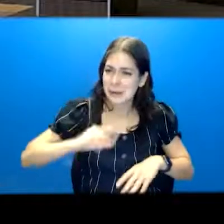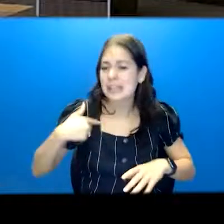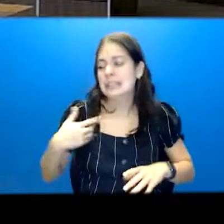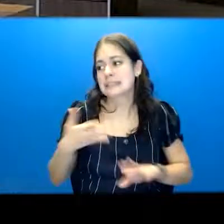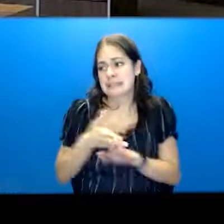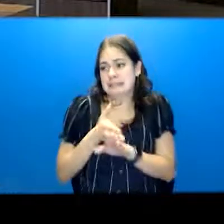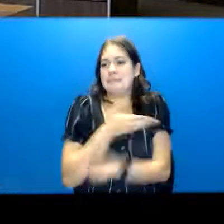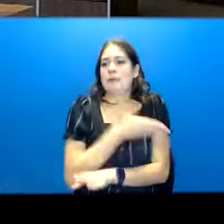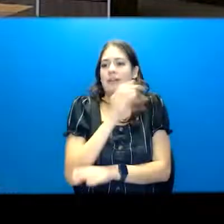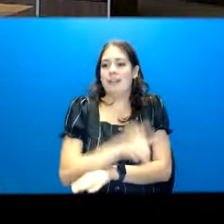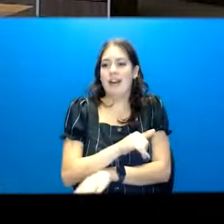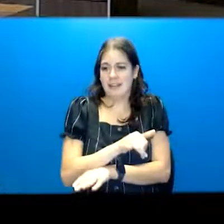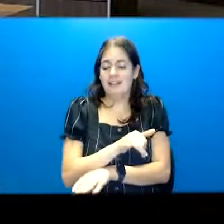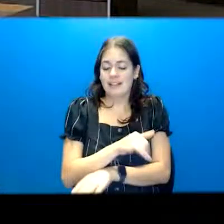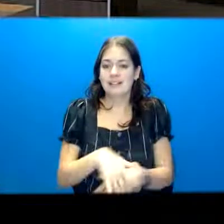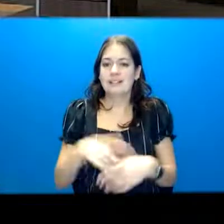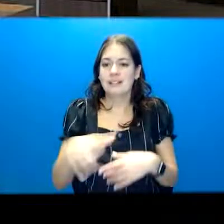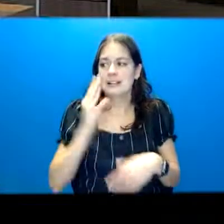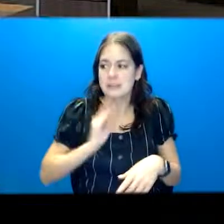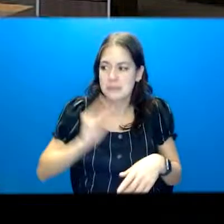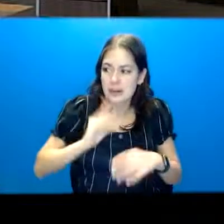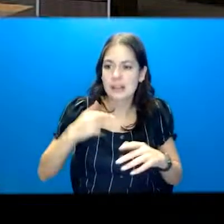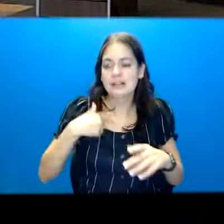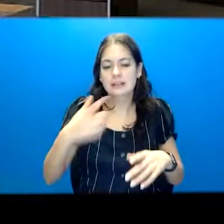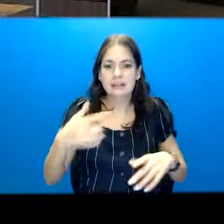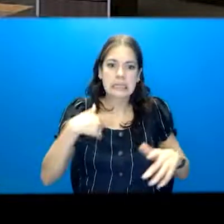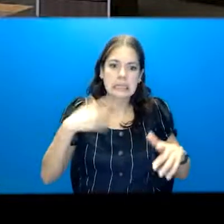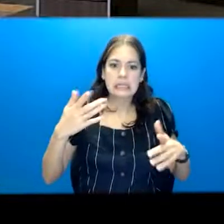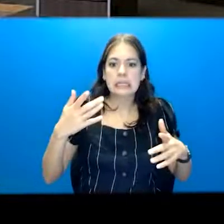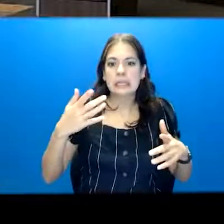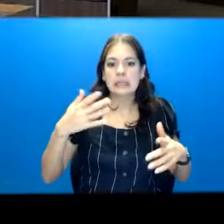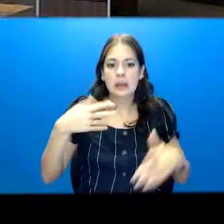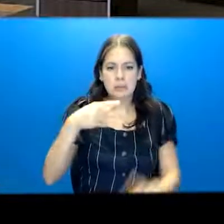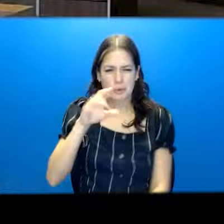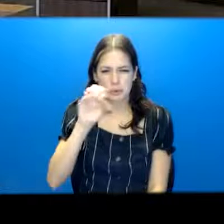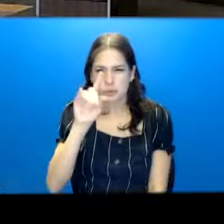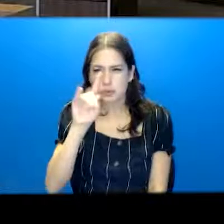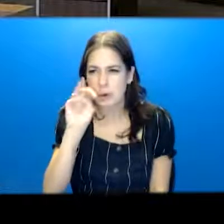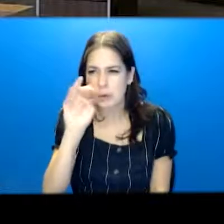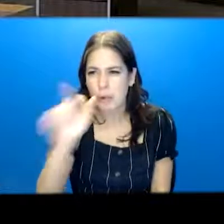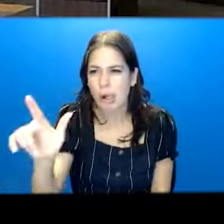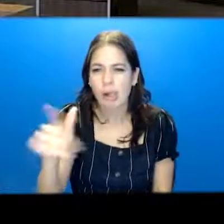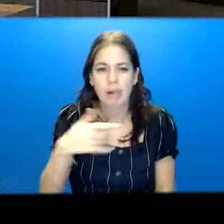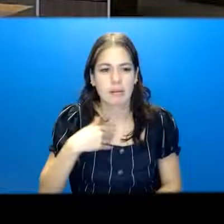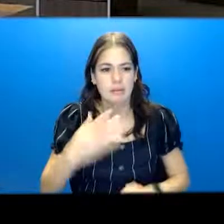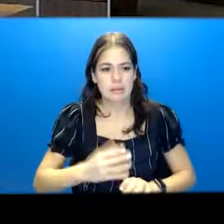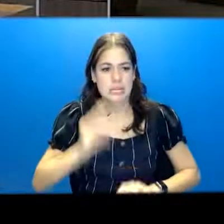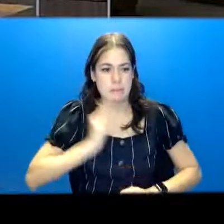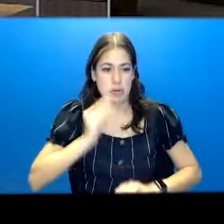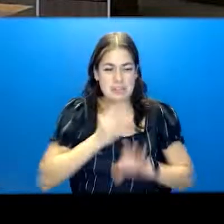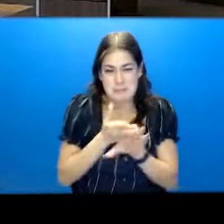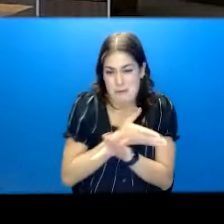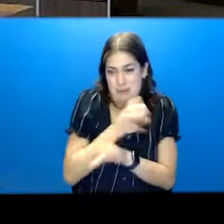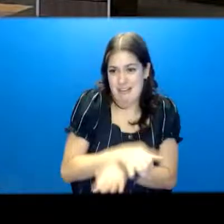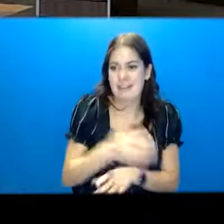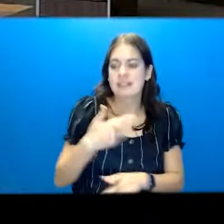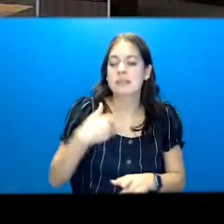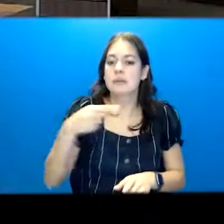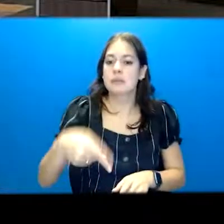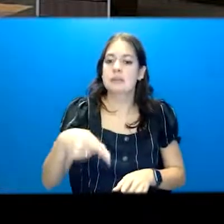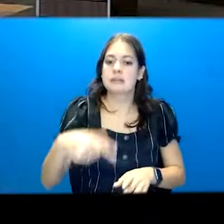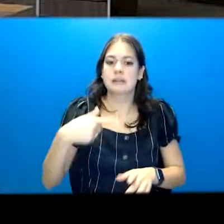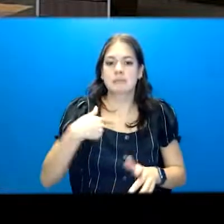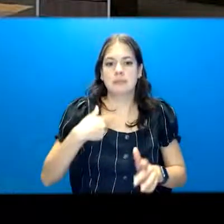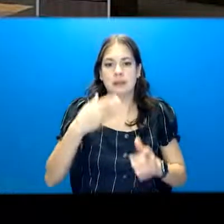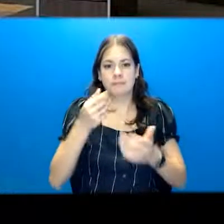predate that. The experiences kind of end up in the prodromal period, and even the experiences prior to then. And so there's been literature